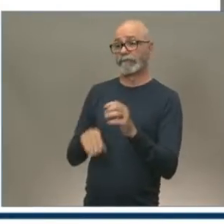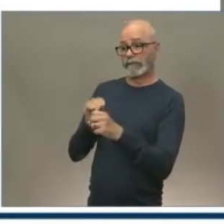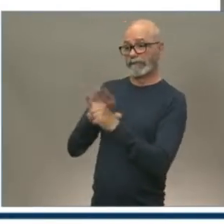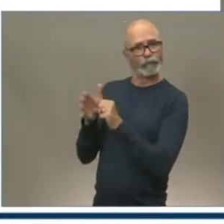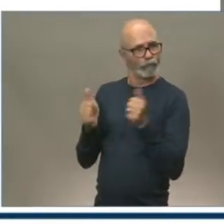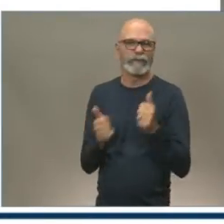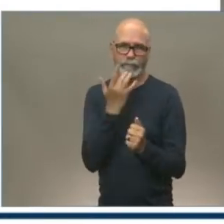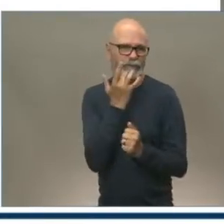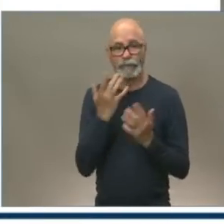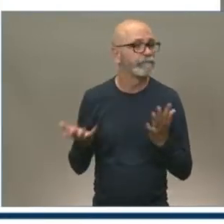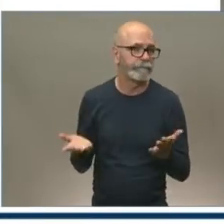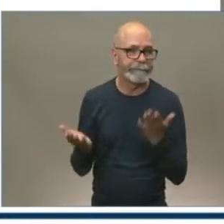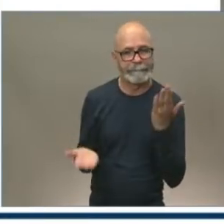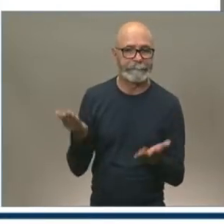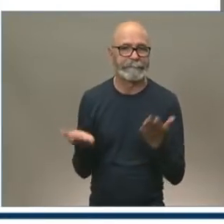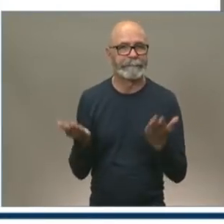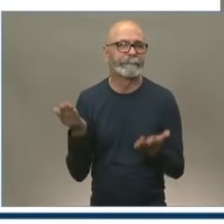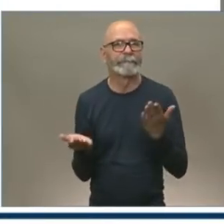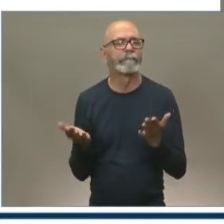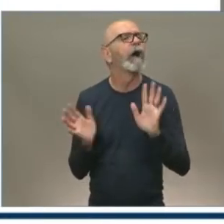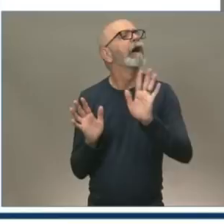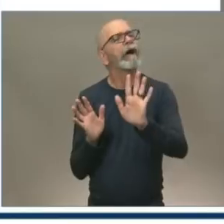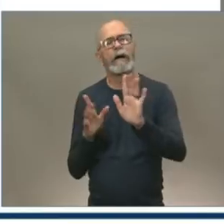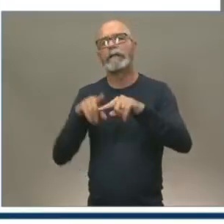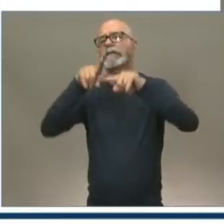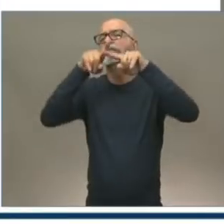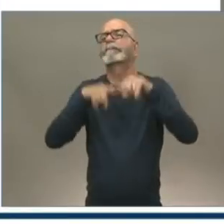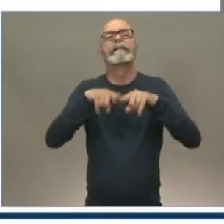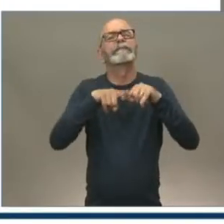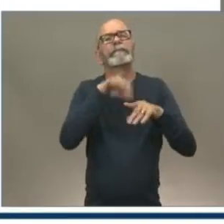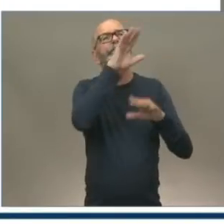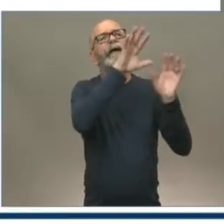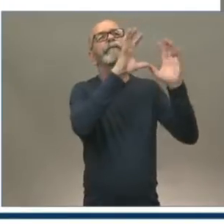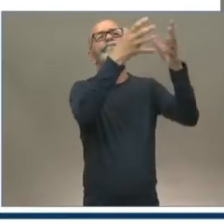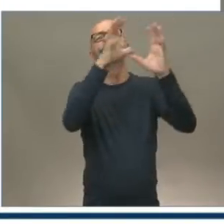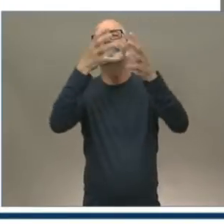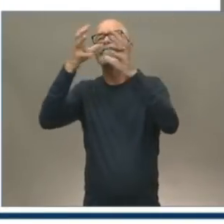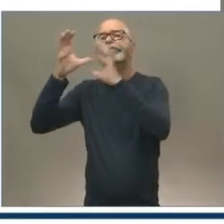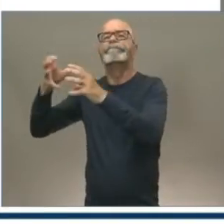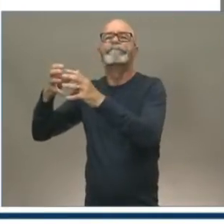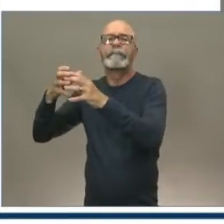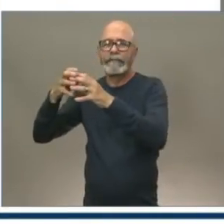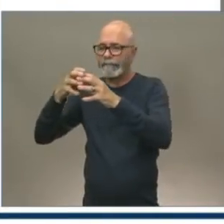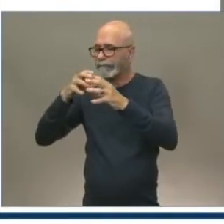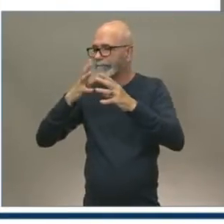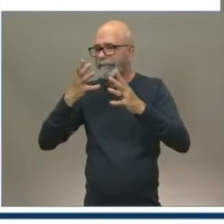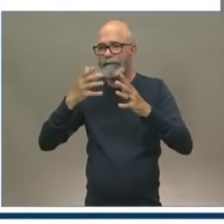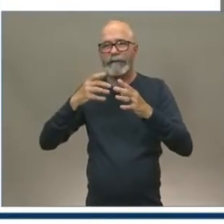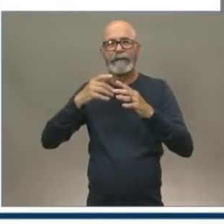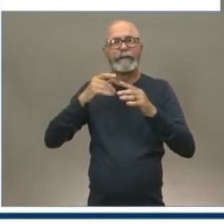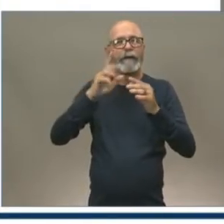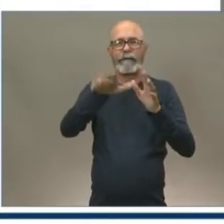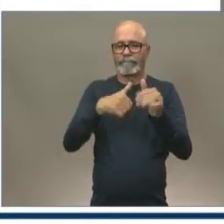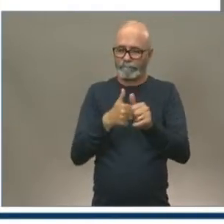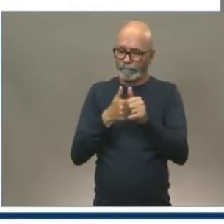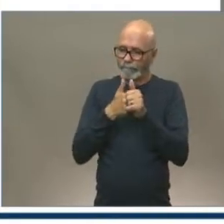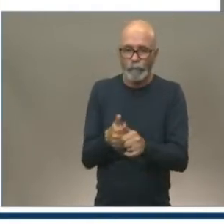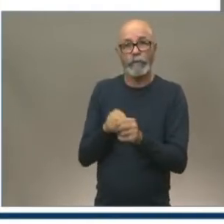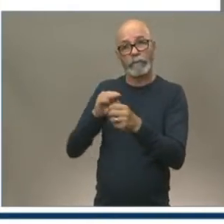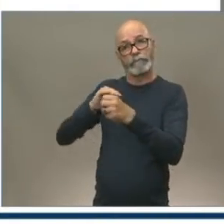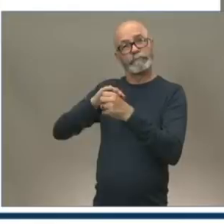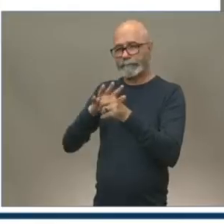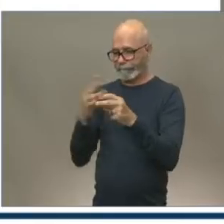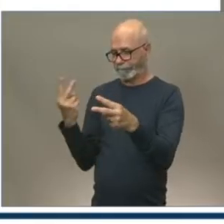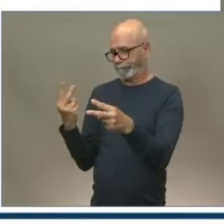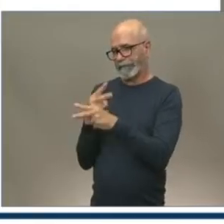the age group that provinces use for AstraZeneca is really driven by this epidemiology and the balance of risks and